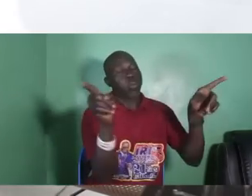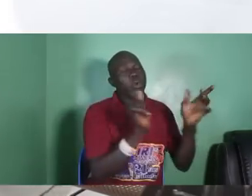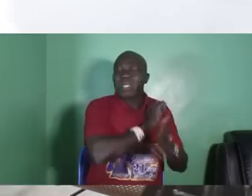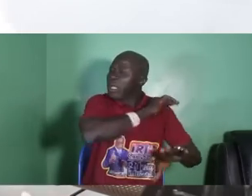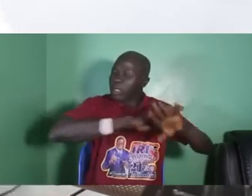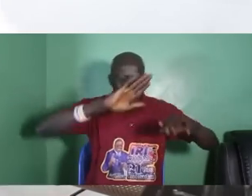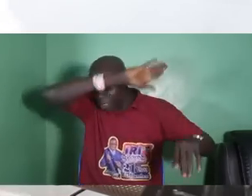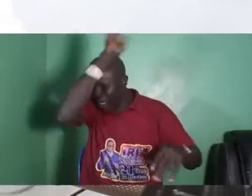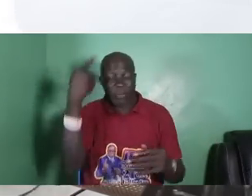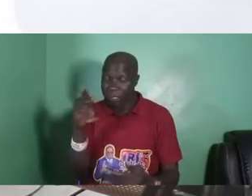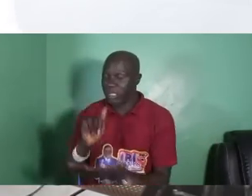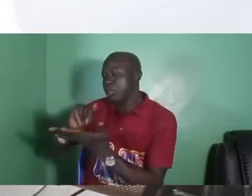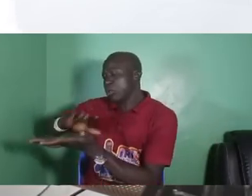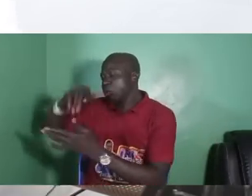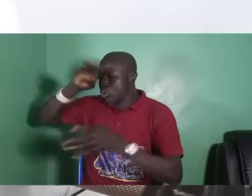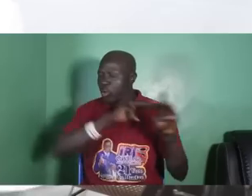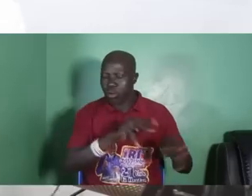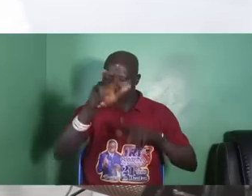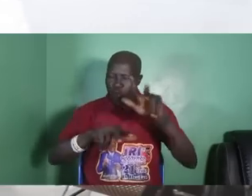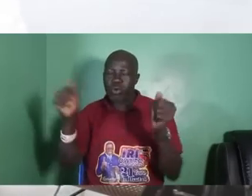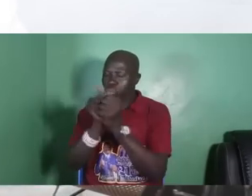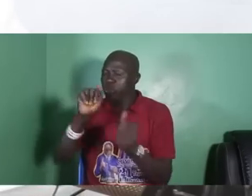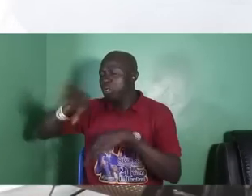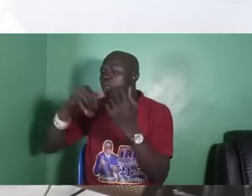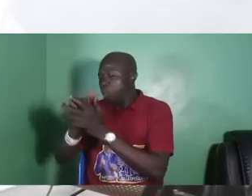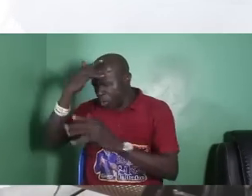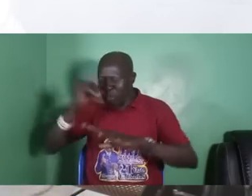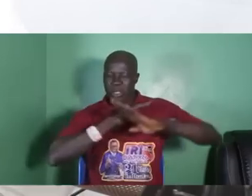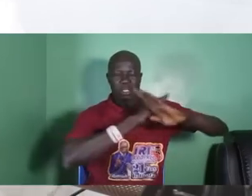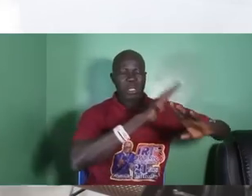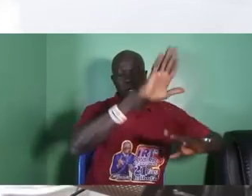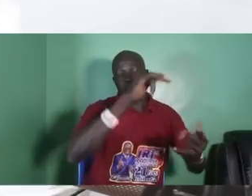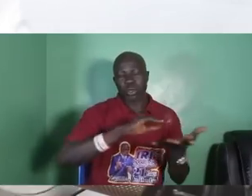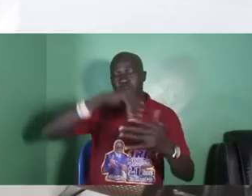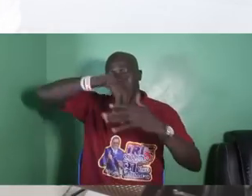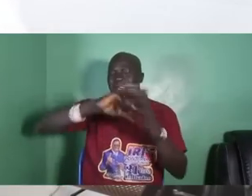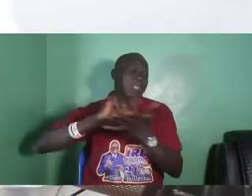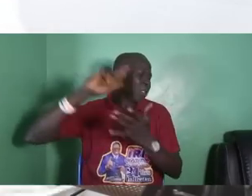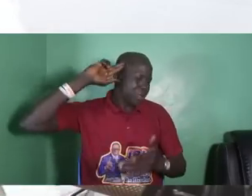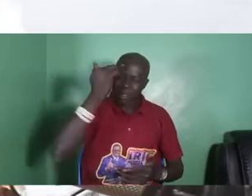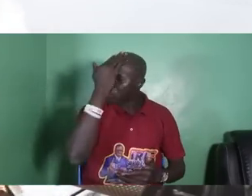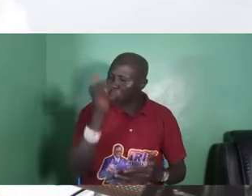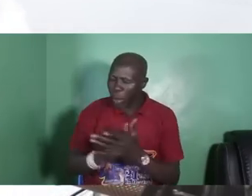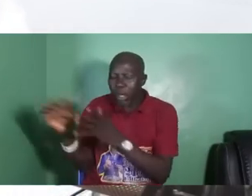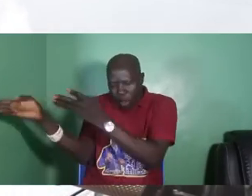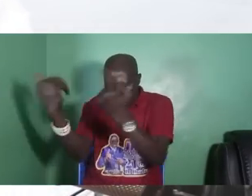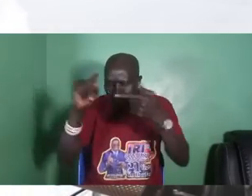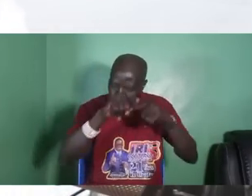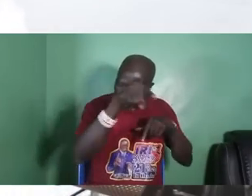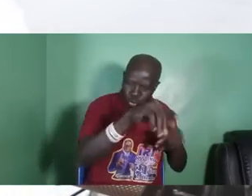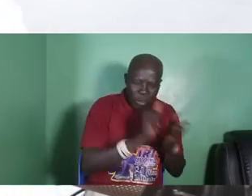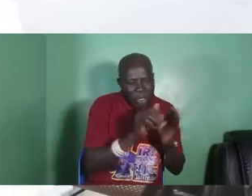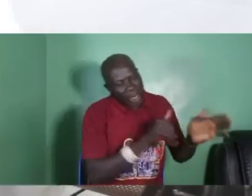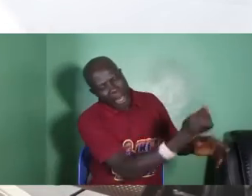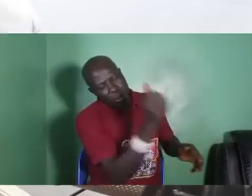ti ogo bare you have not seen glory to walk glory go wa da ogo re do because of glory has been delayed in this This is the reason why I come on to Leon